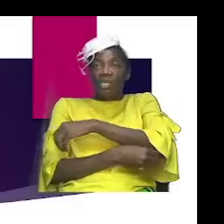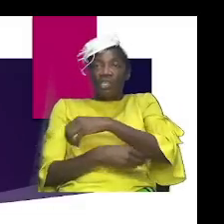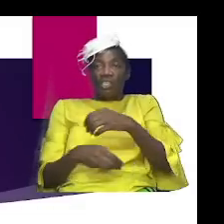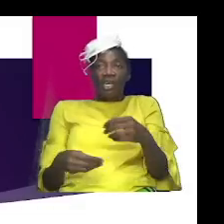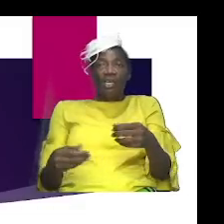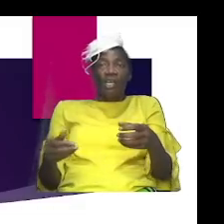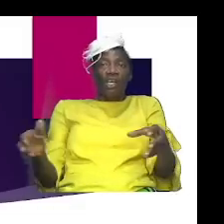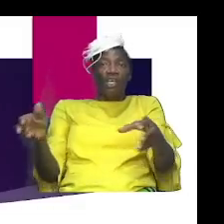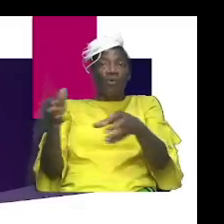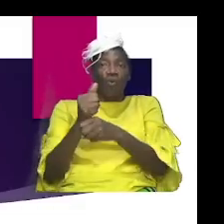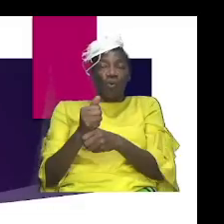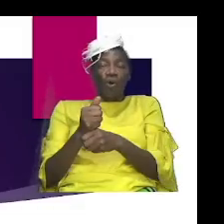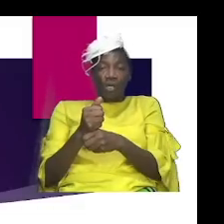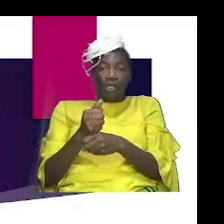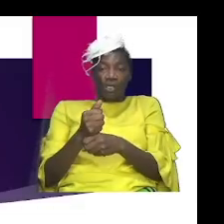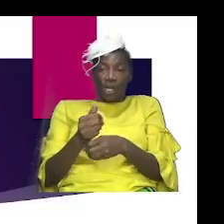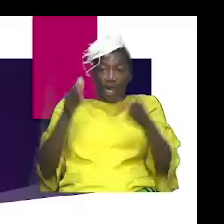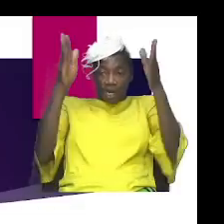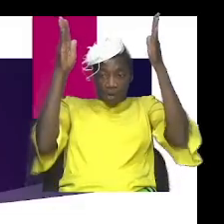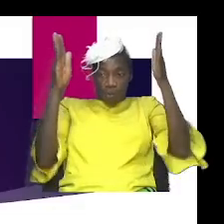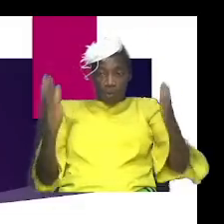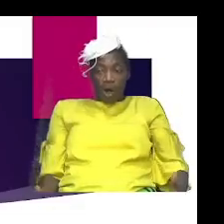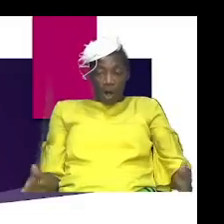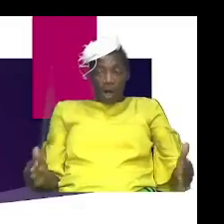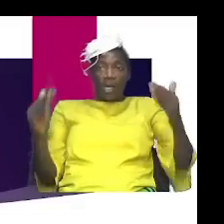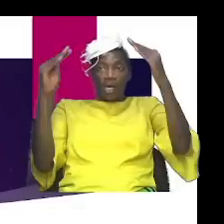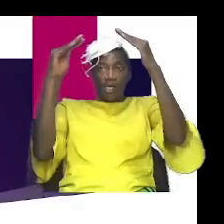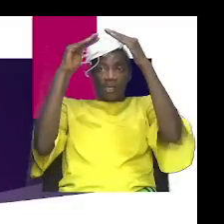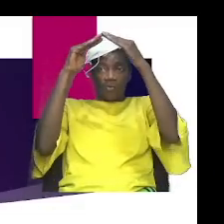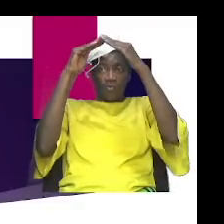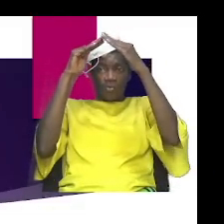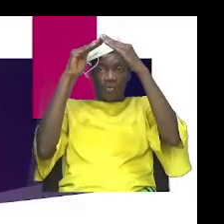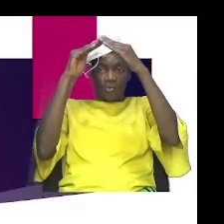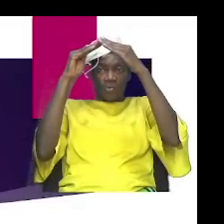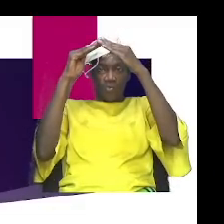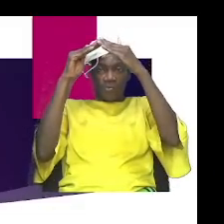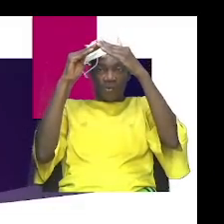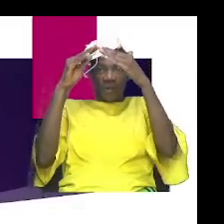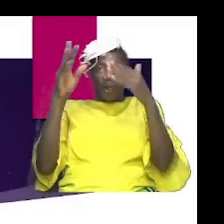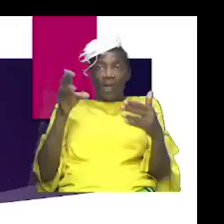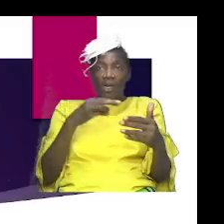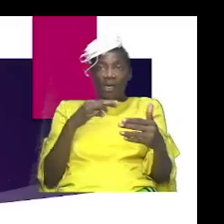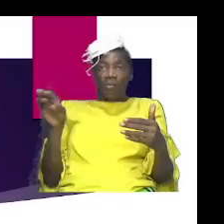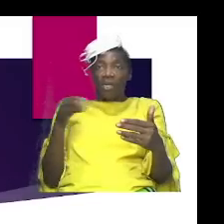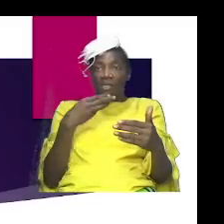the roof. Yes, and by these material